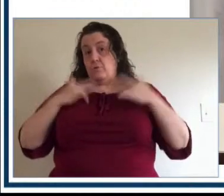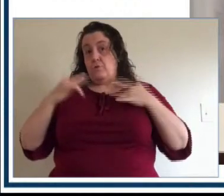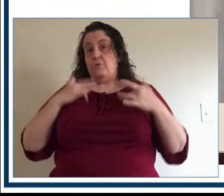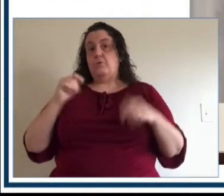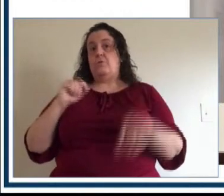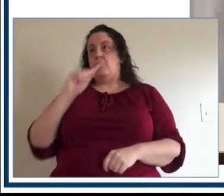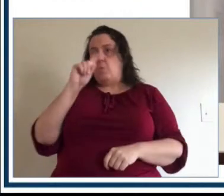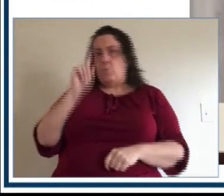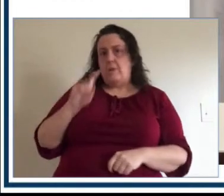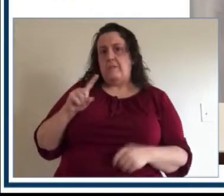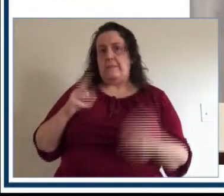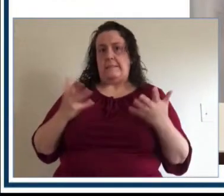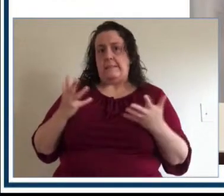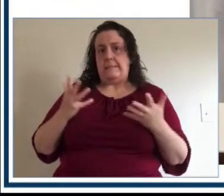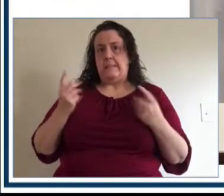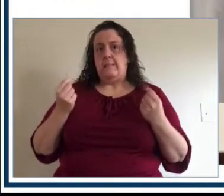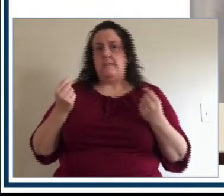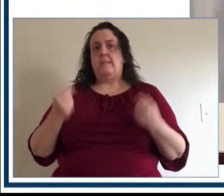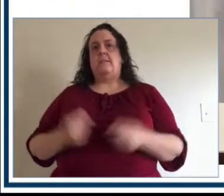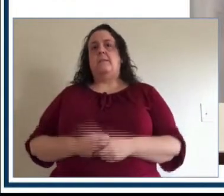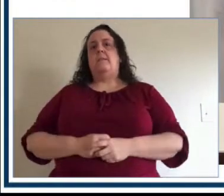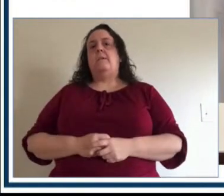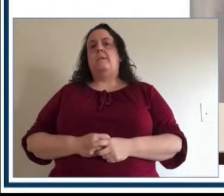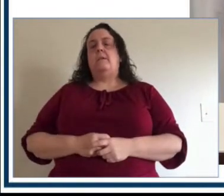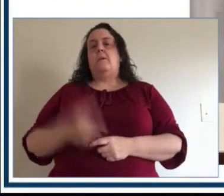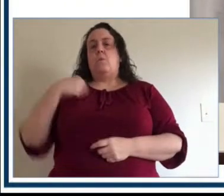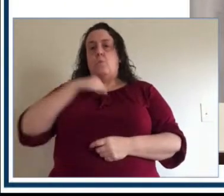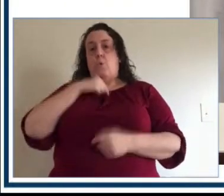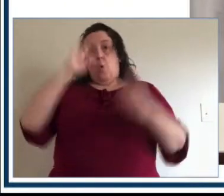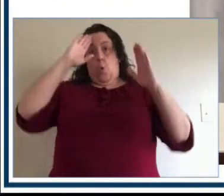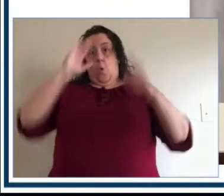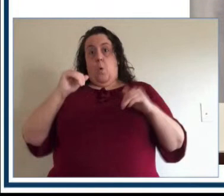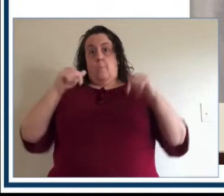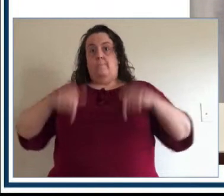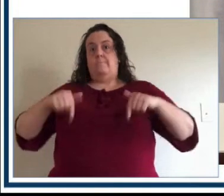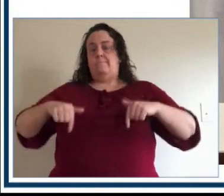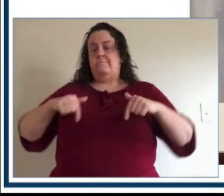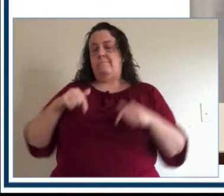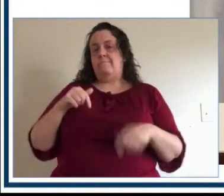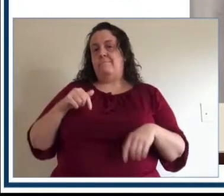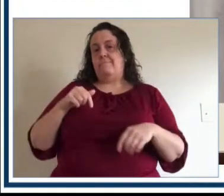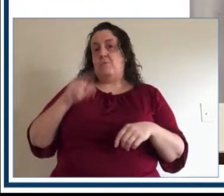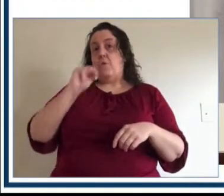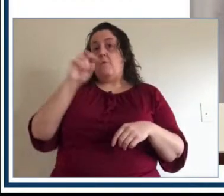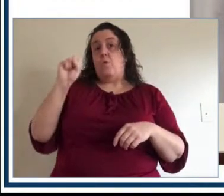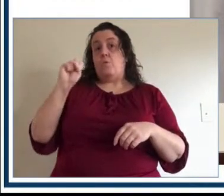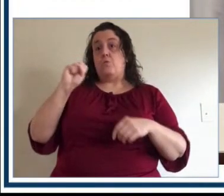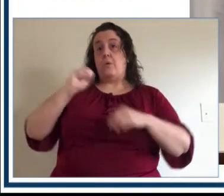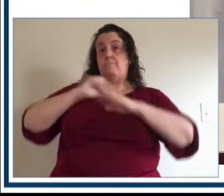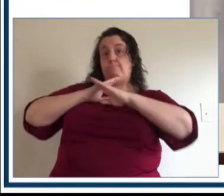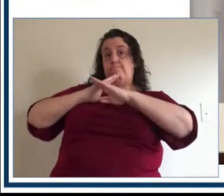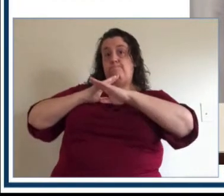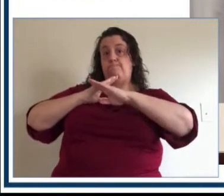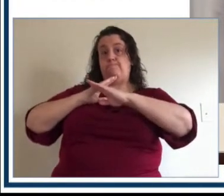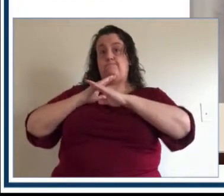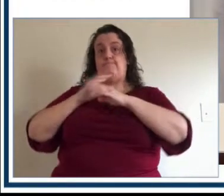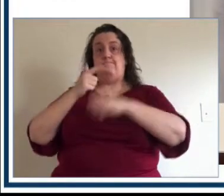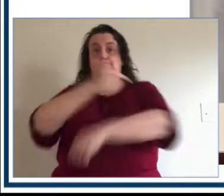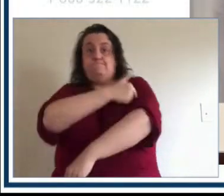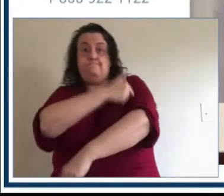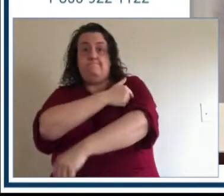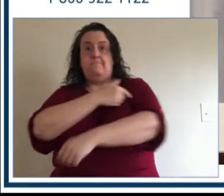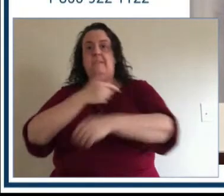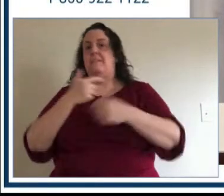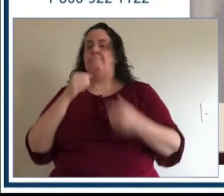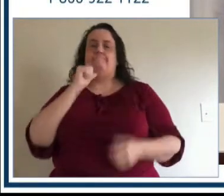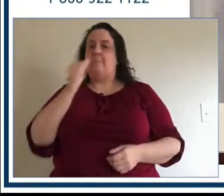we hoped to be immune here in Nova Scotia, but we're not. The Omicron variant has arrived in our